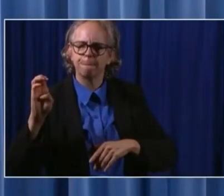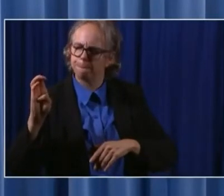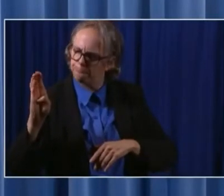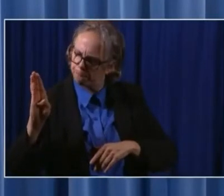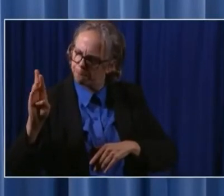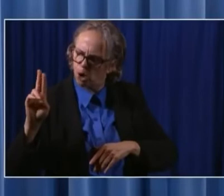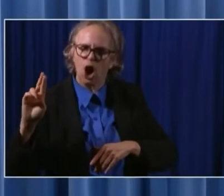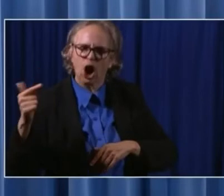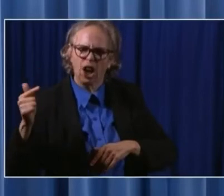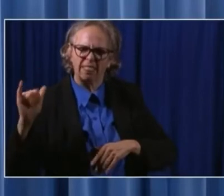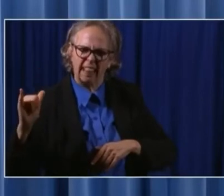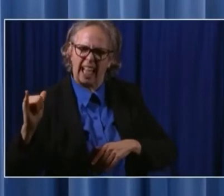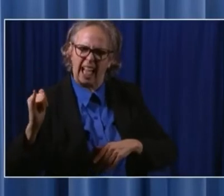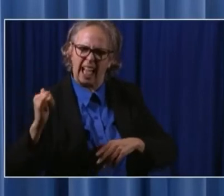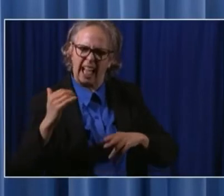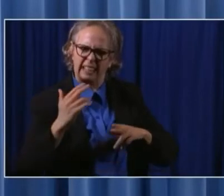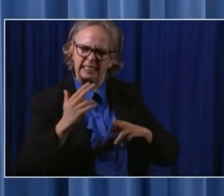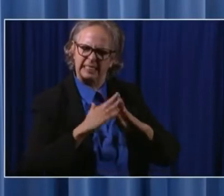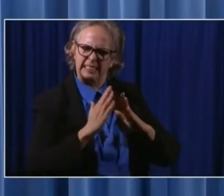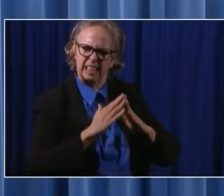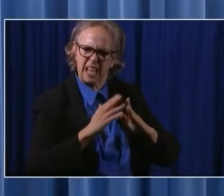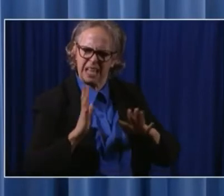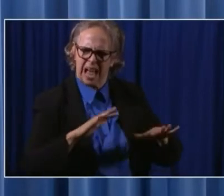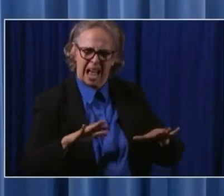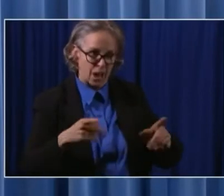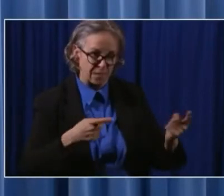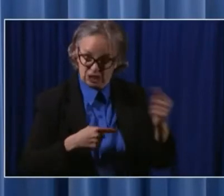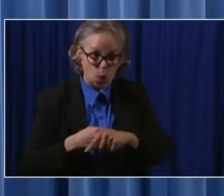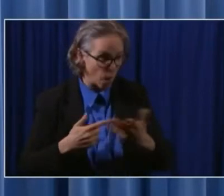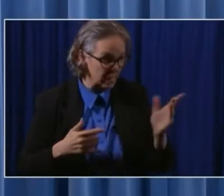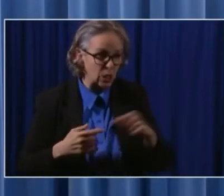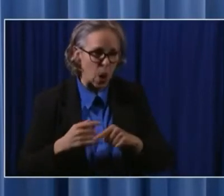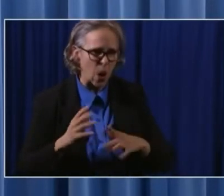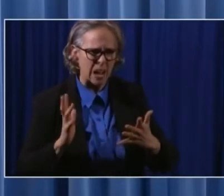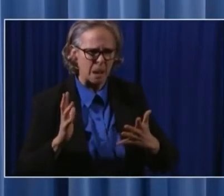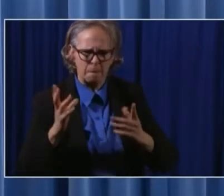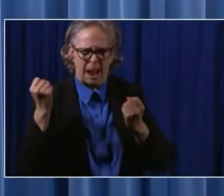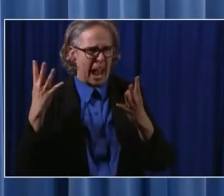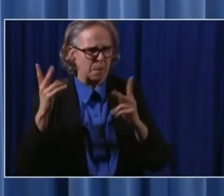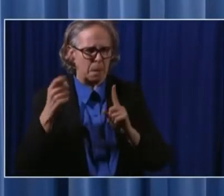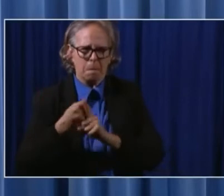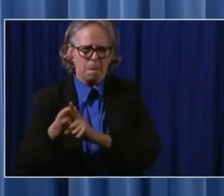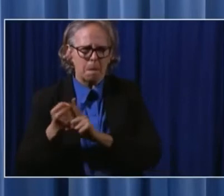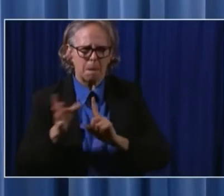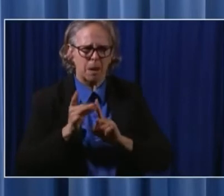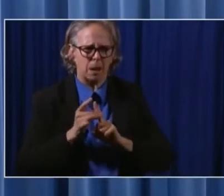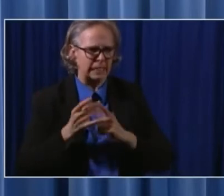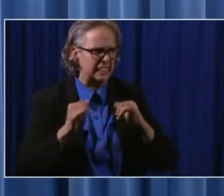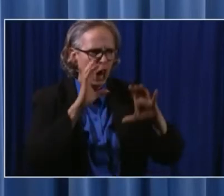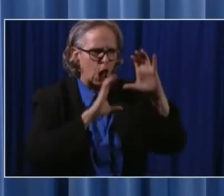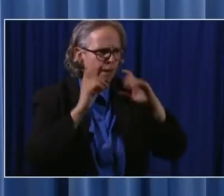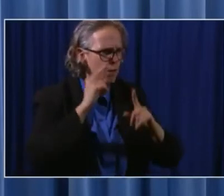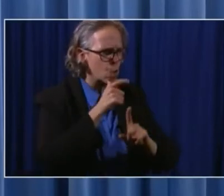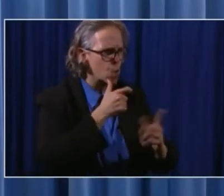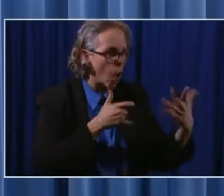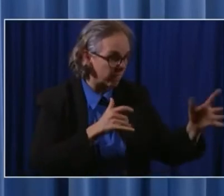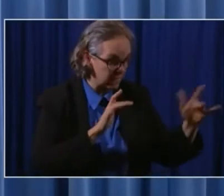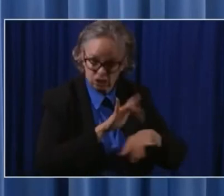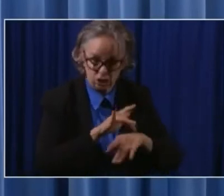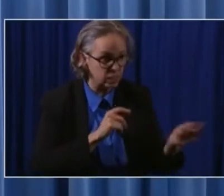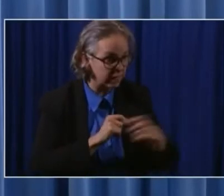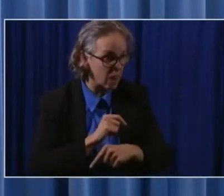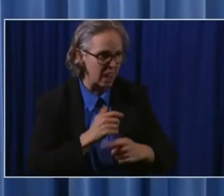surrounding districts were exposed to a person who had the coronavirus. It's unknown currently exactly how